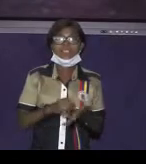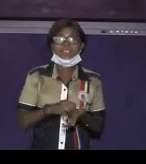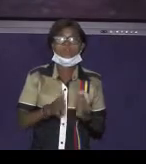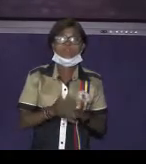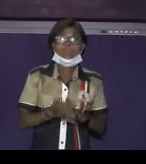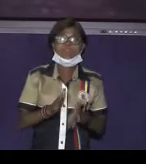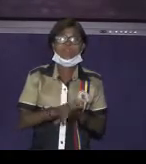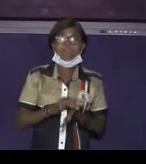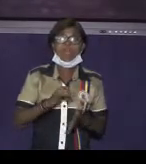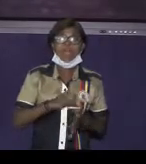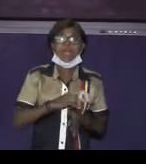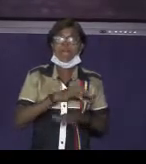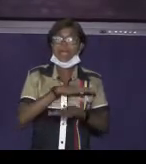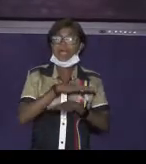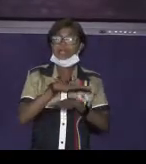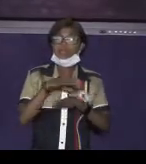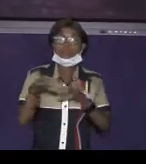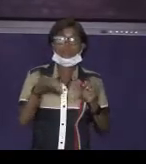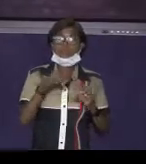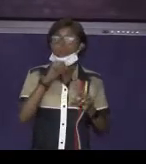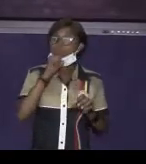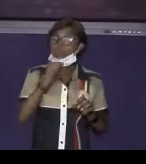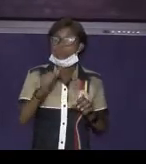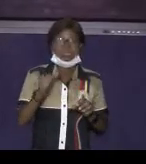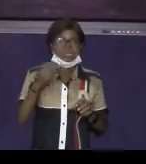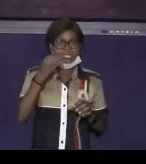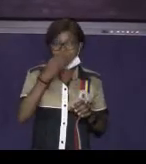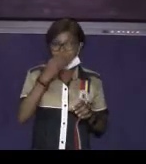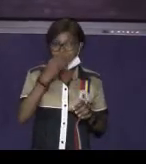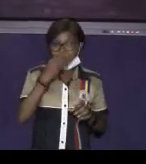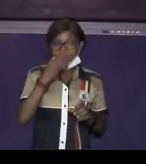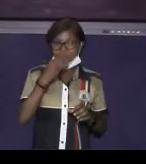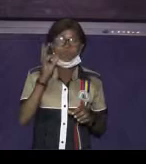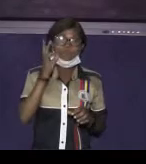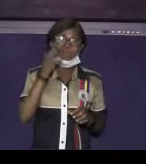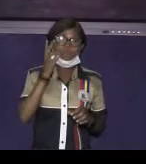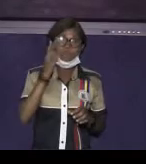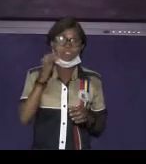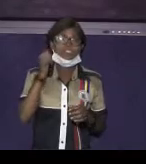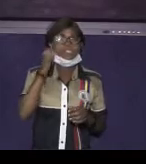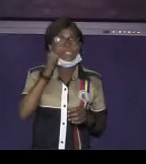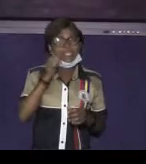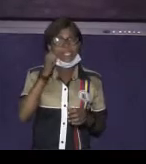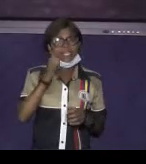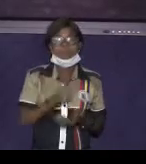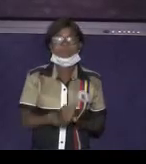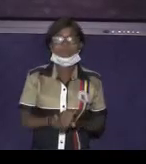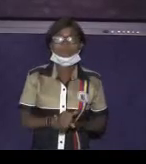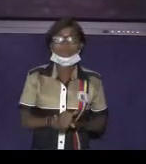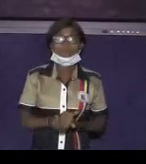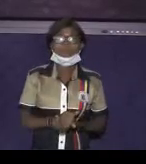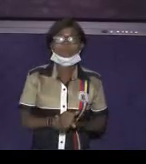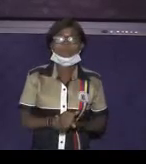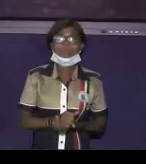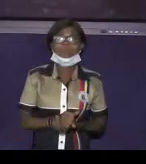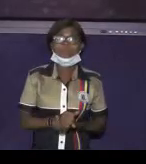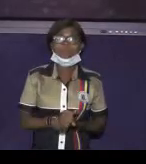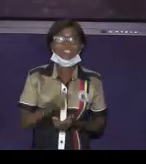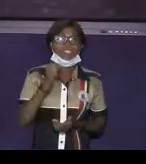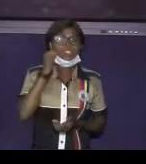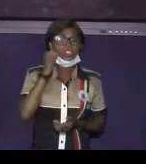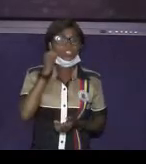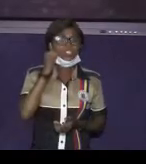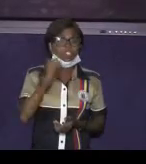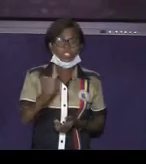becomes I do not eat fruit daily. I do not eat fruit daily. She